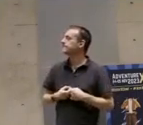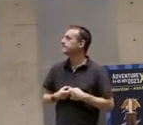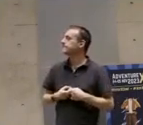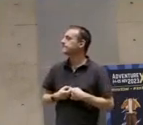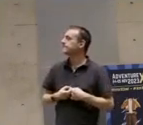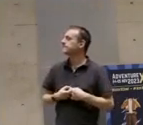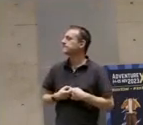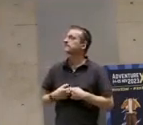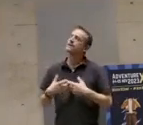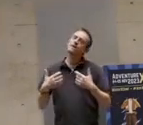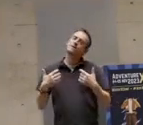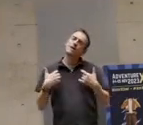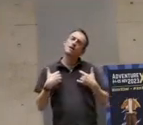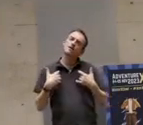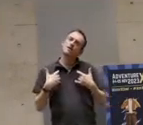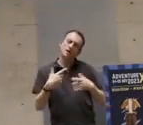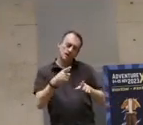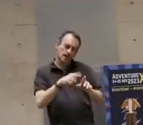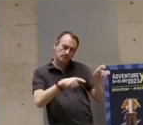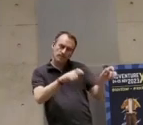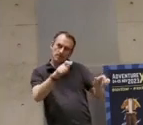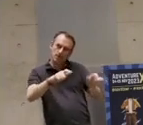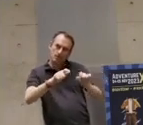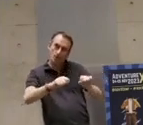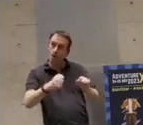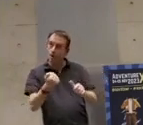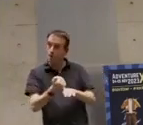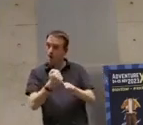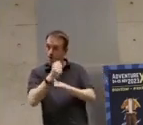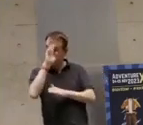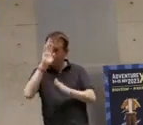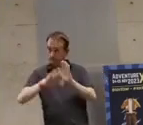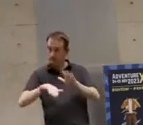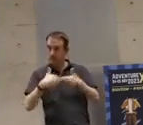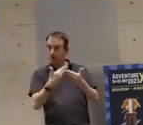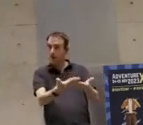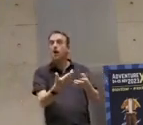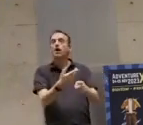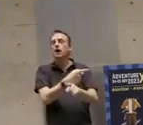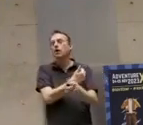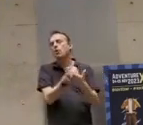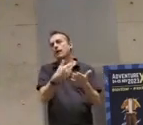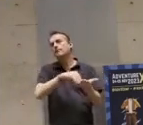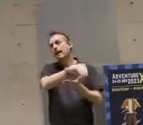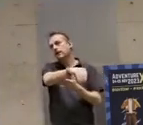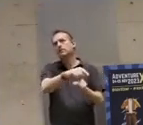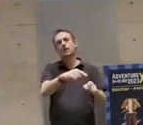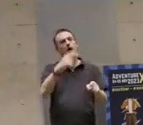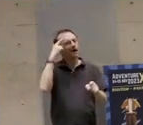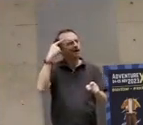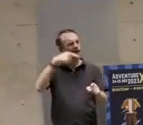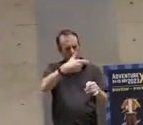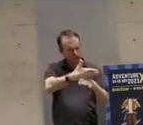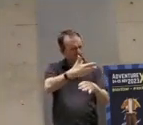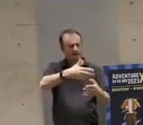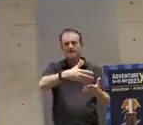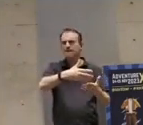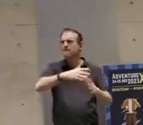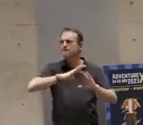I love giving young people the opportunity to do work experience. I always pay them, by the way, because I don't think you should get people in for free.